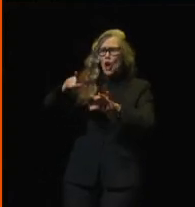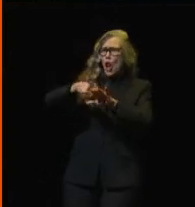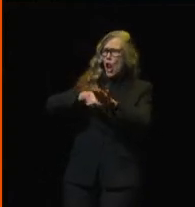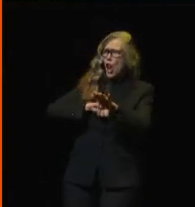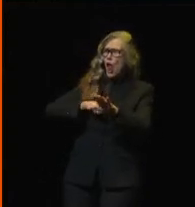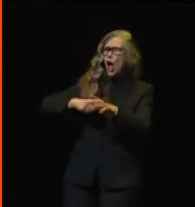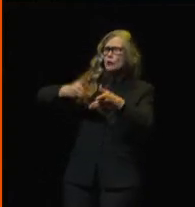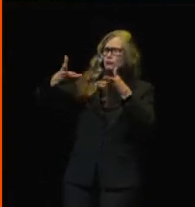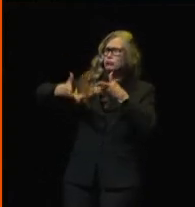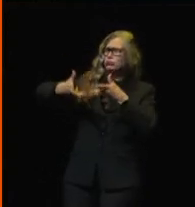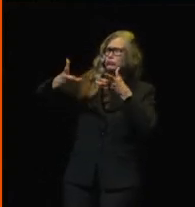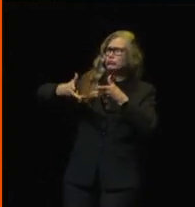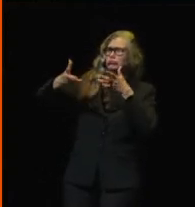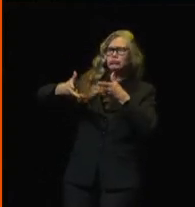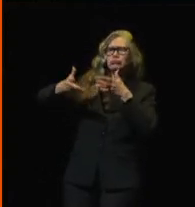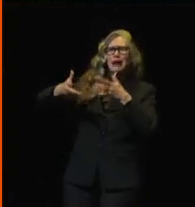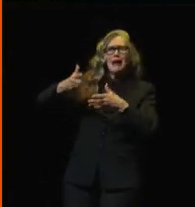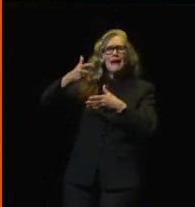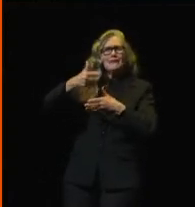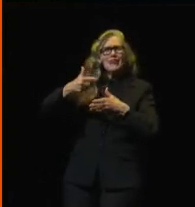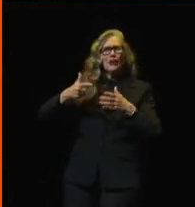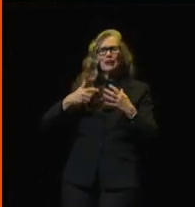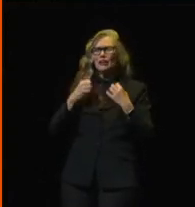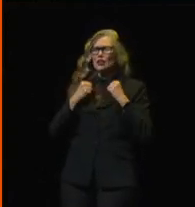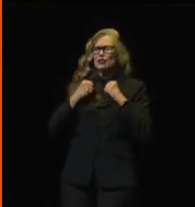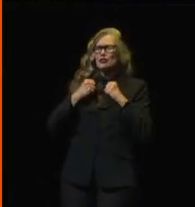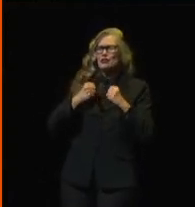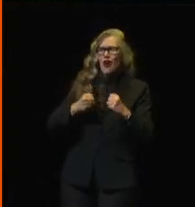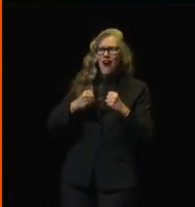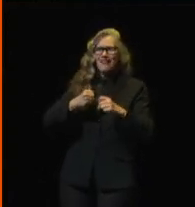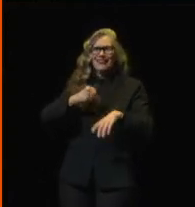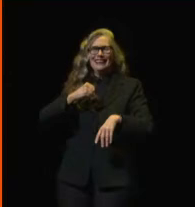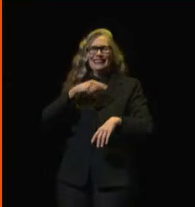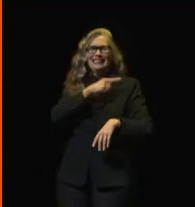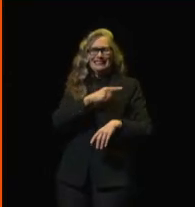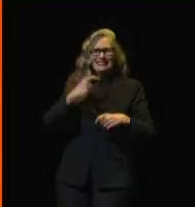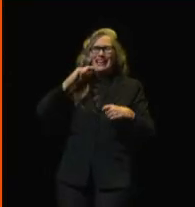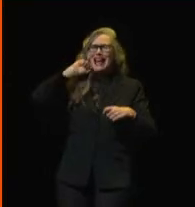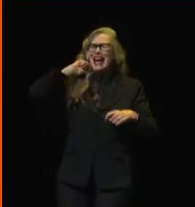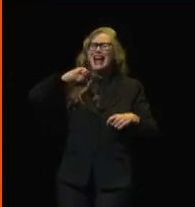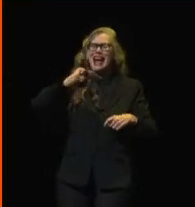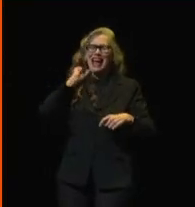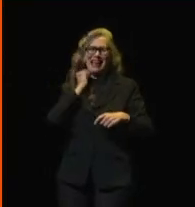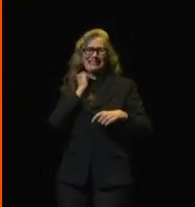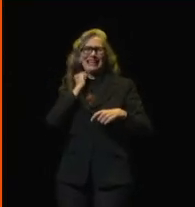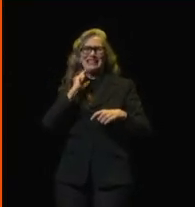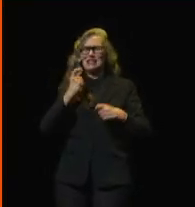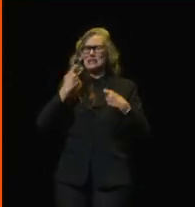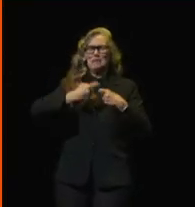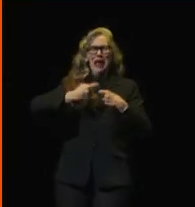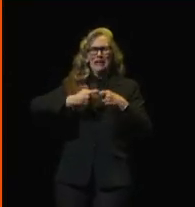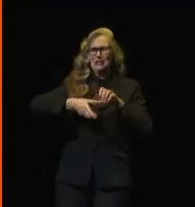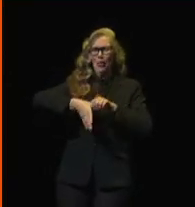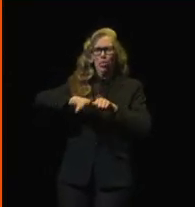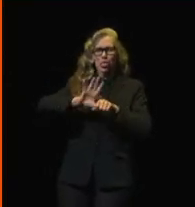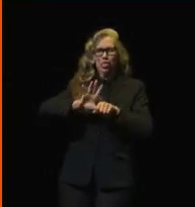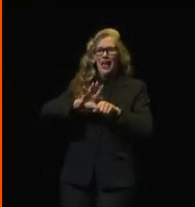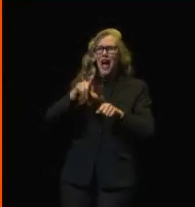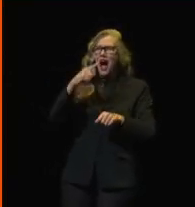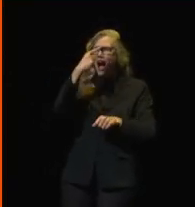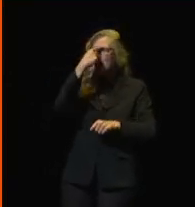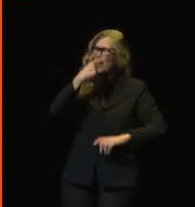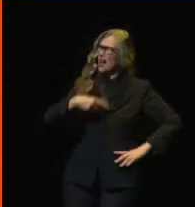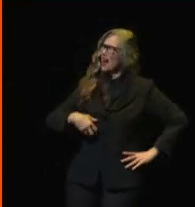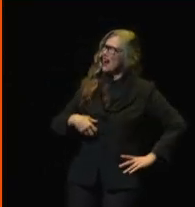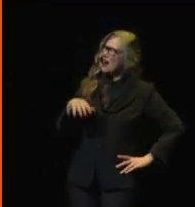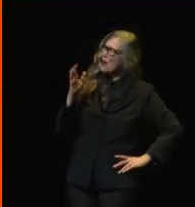to them in his barely passable Argentine-accented Spanish. I was struck by how invested he was